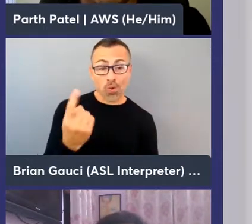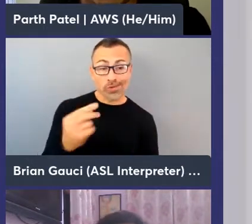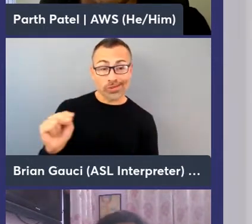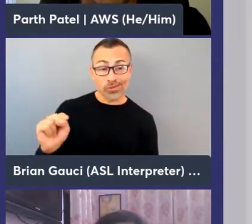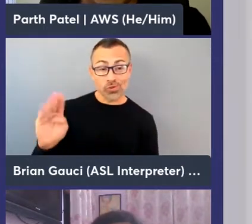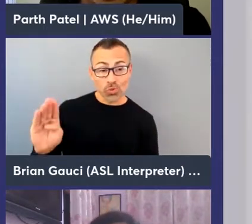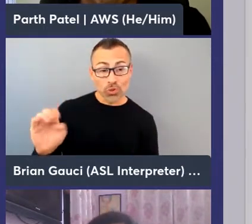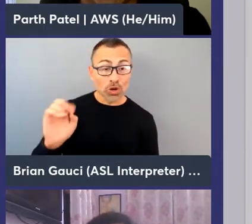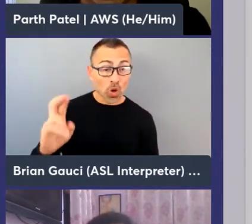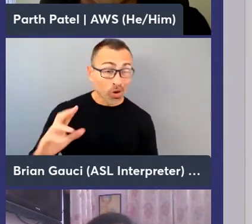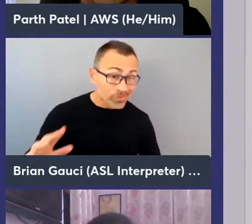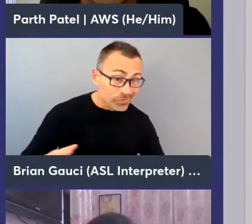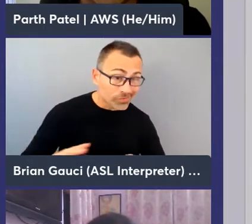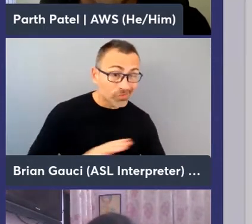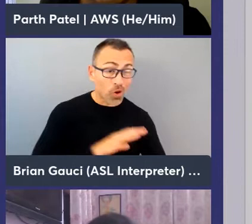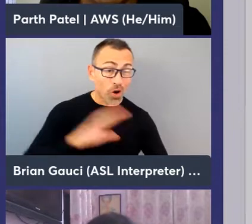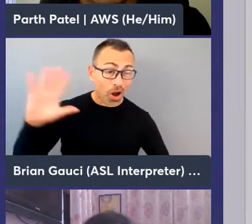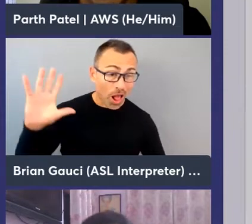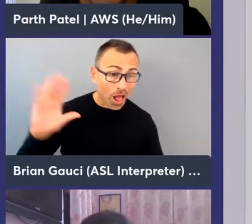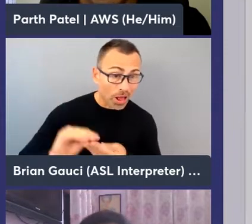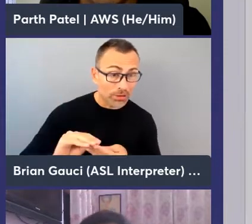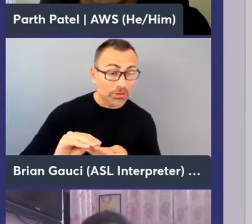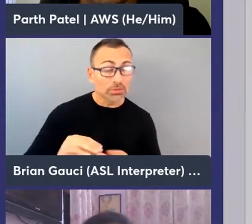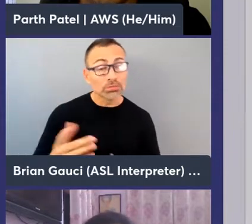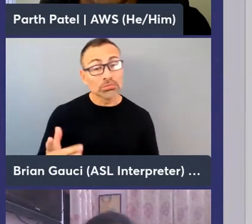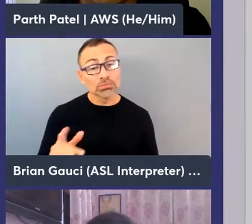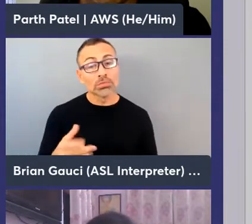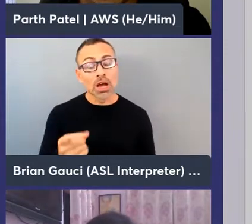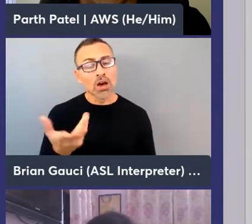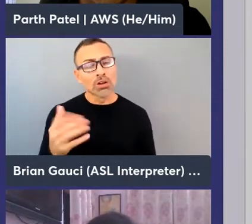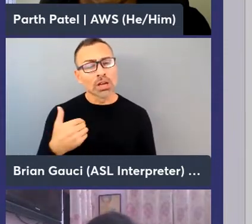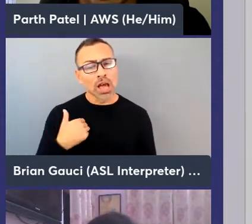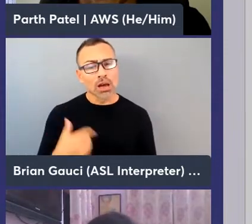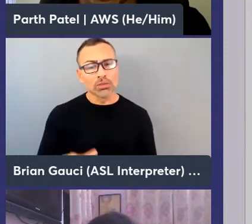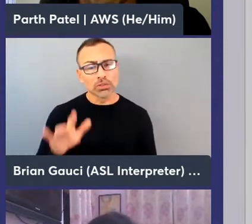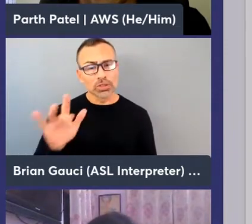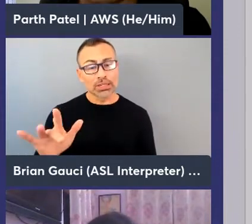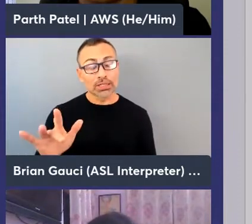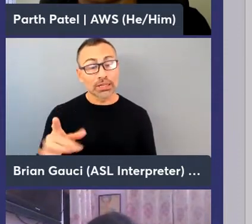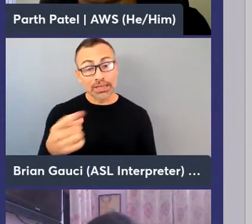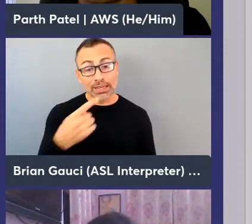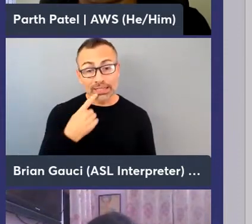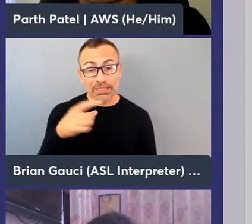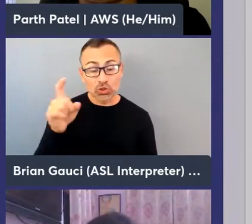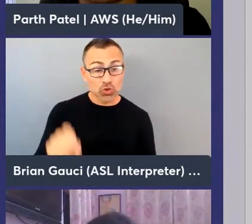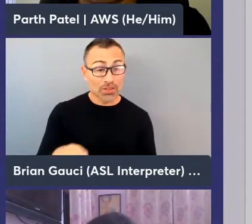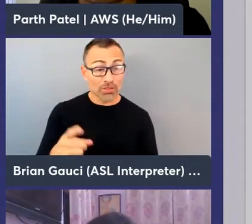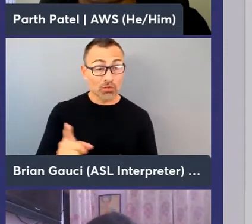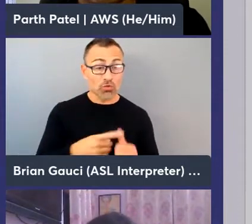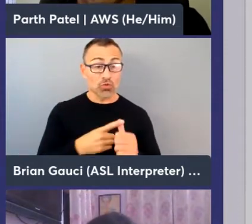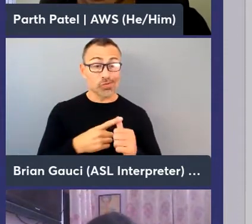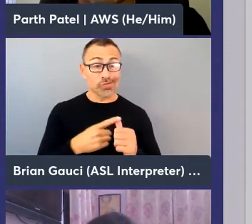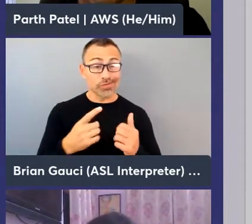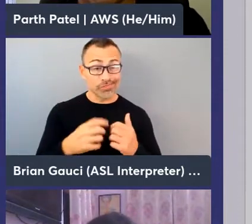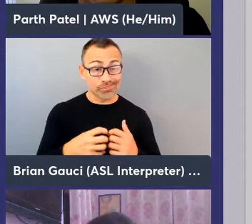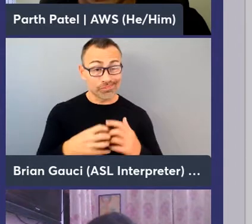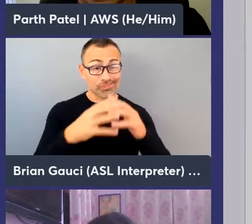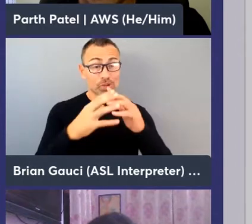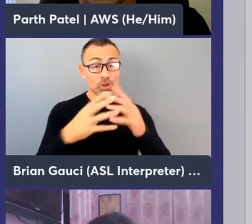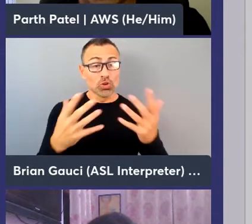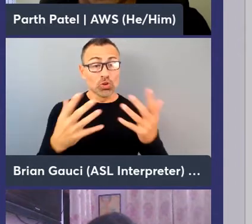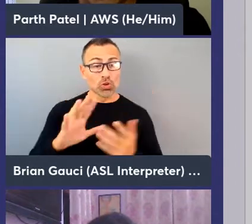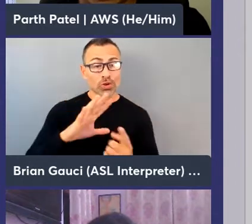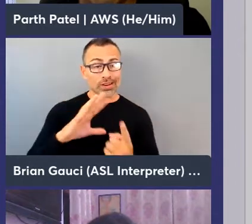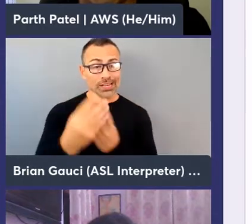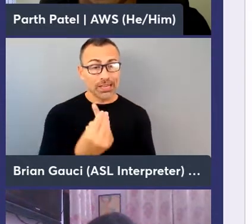So I already have it. I still click it. It will say that you need to build your environment or how you want to